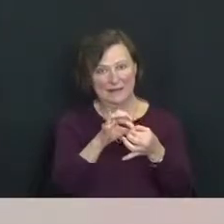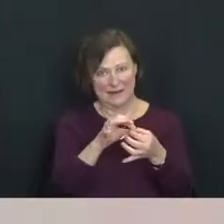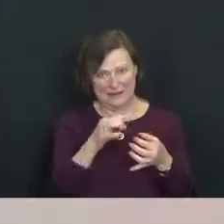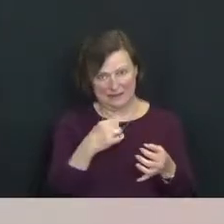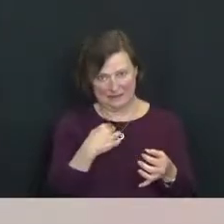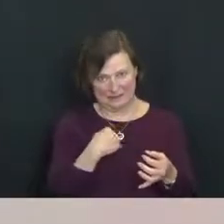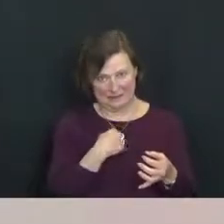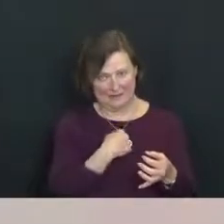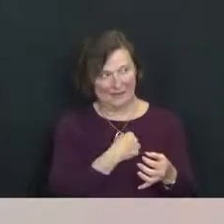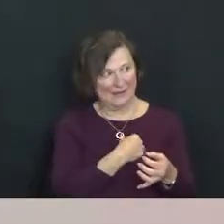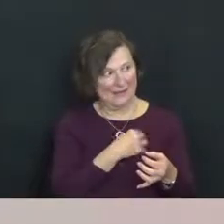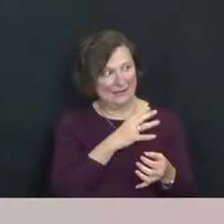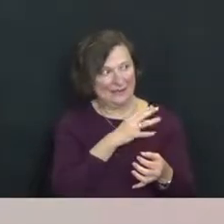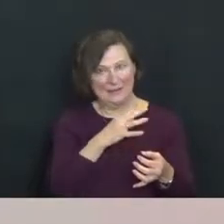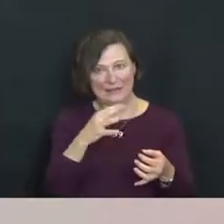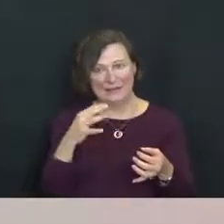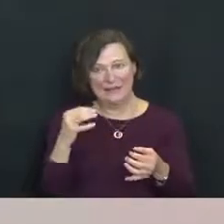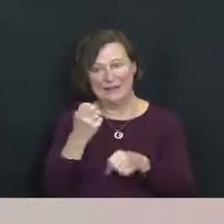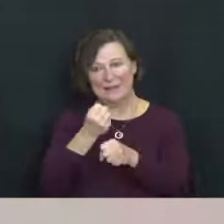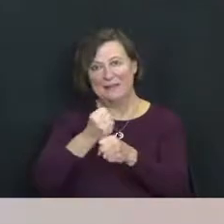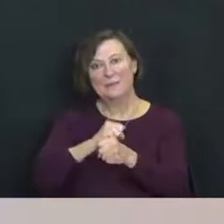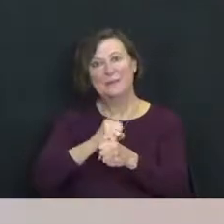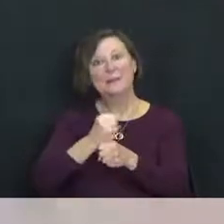and creates community.